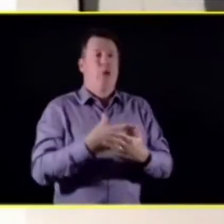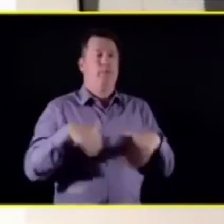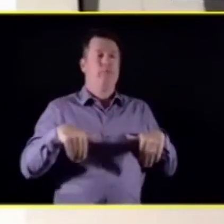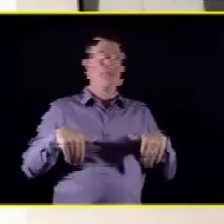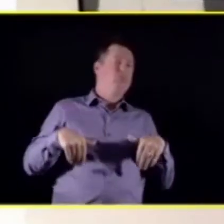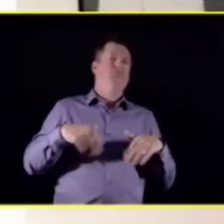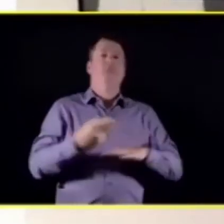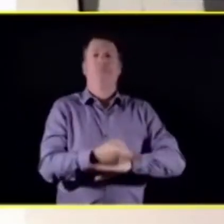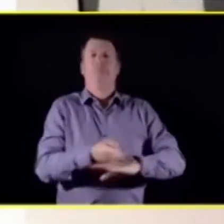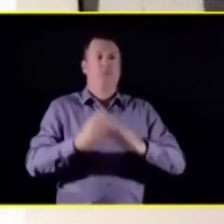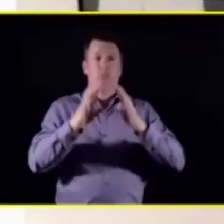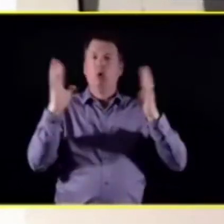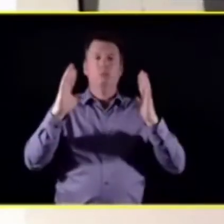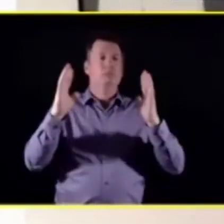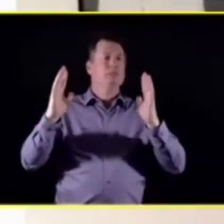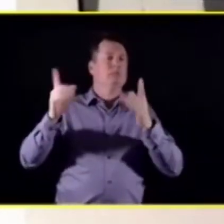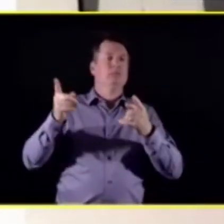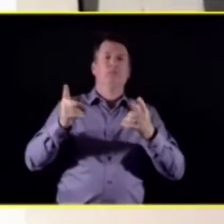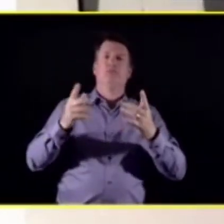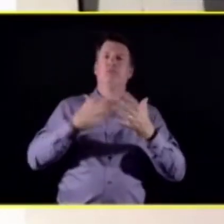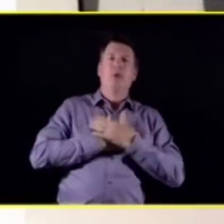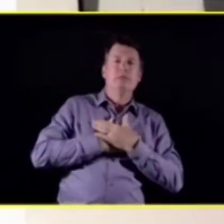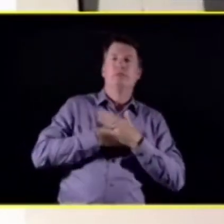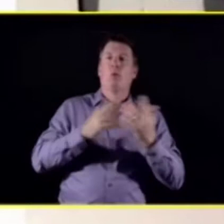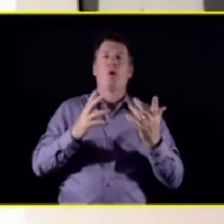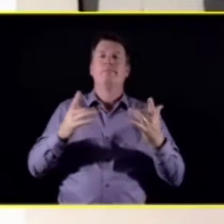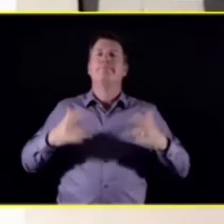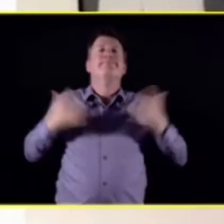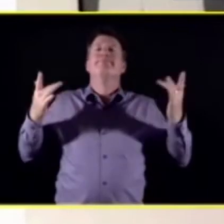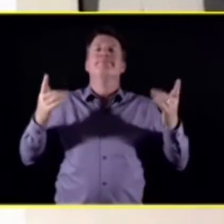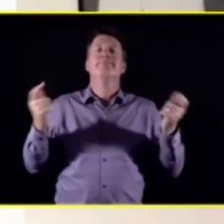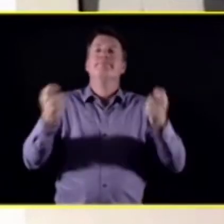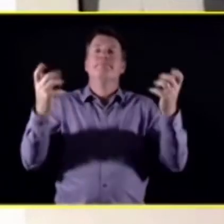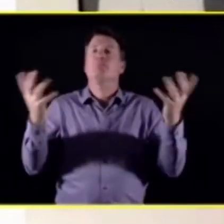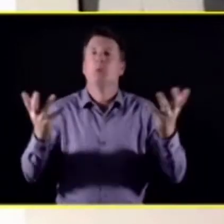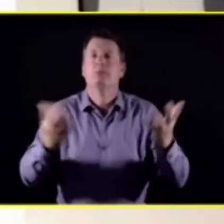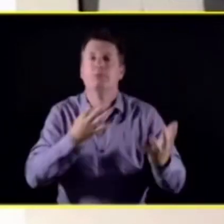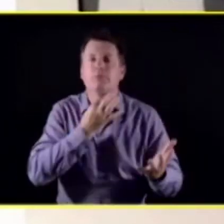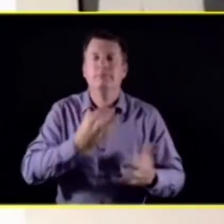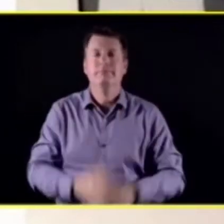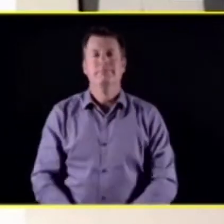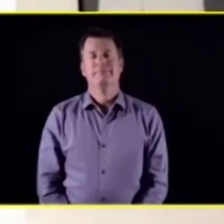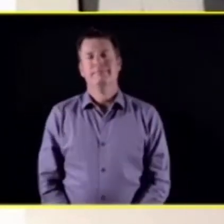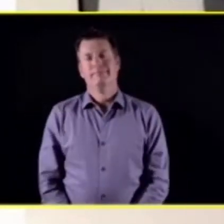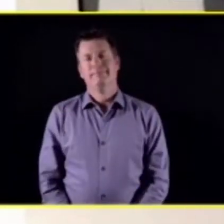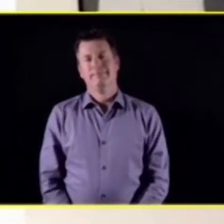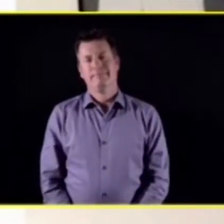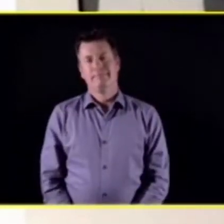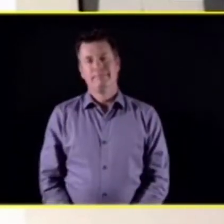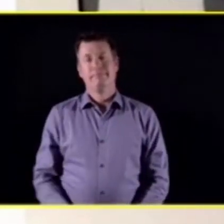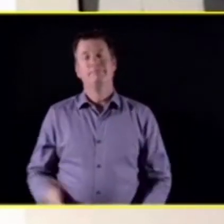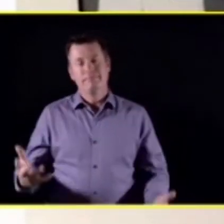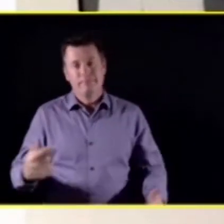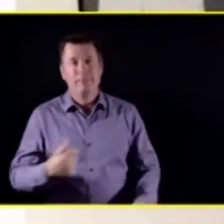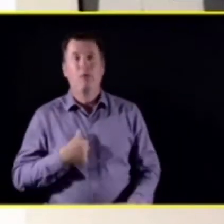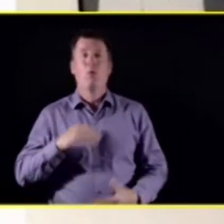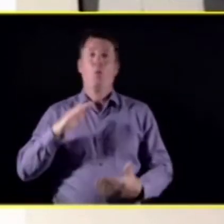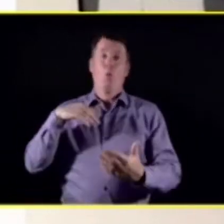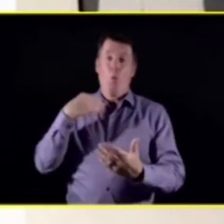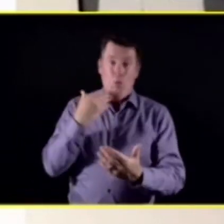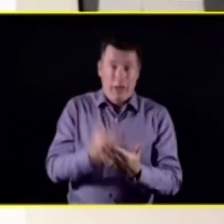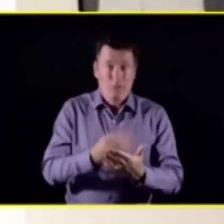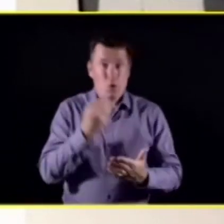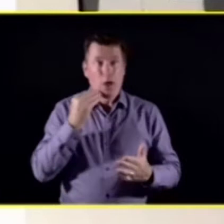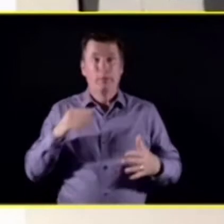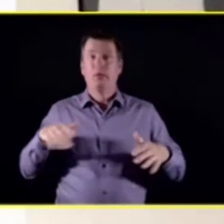involved? Mm-hmm. Other than getting home and getting a lot of phone calls and congratulating me and wishing me well, no